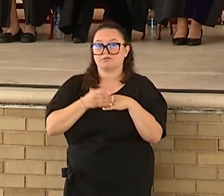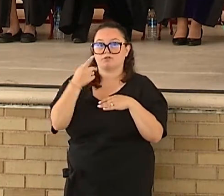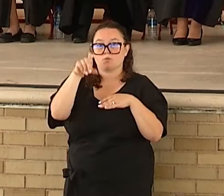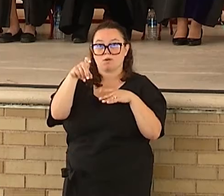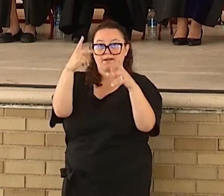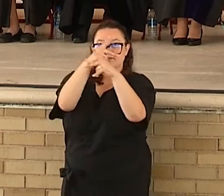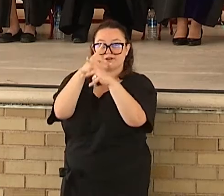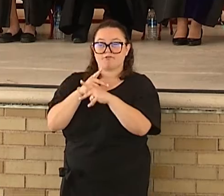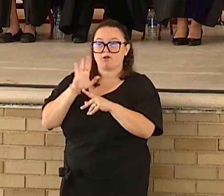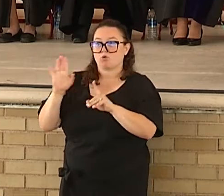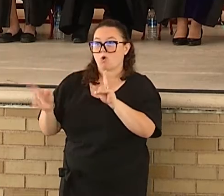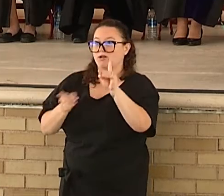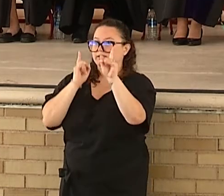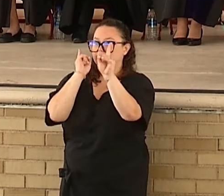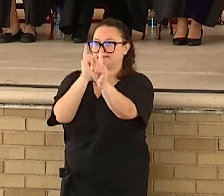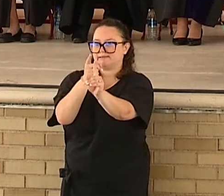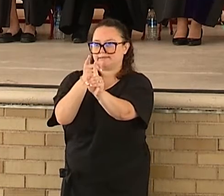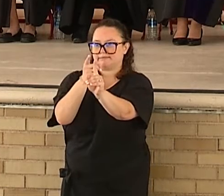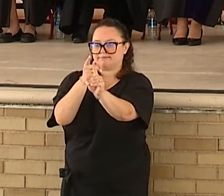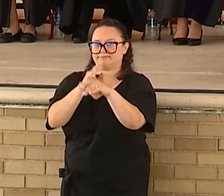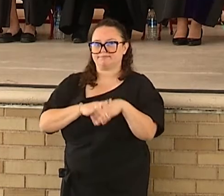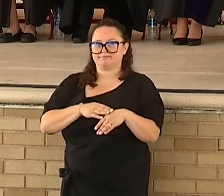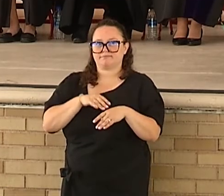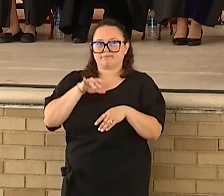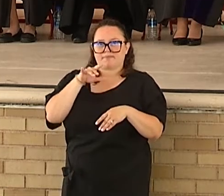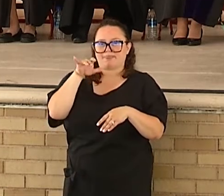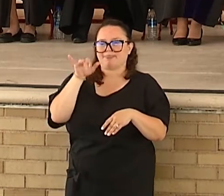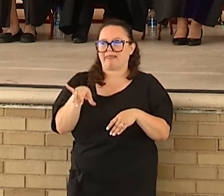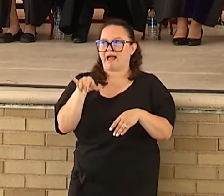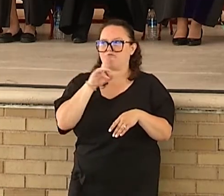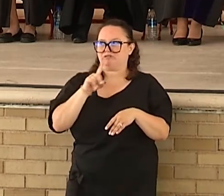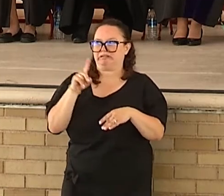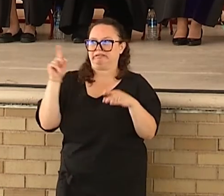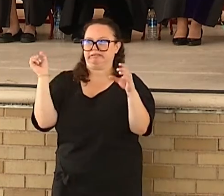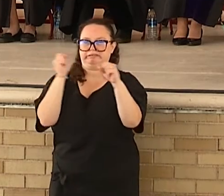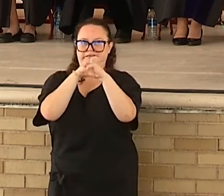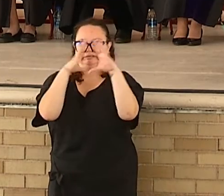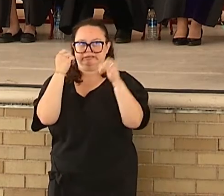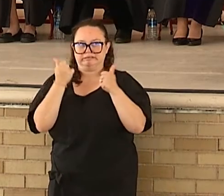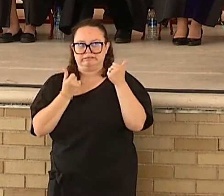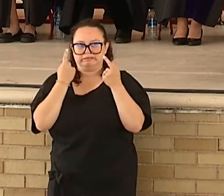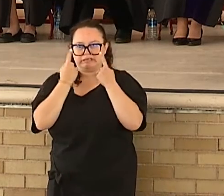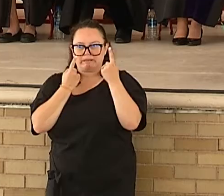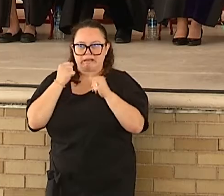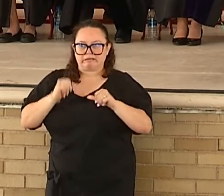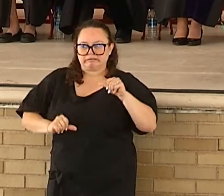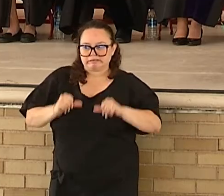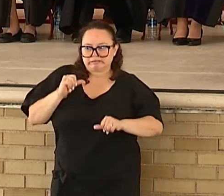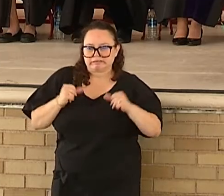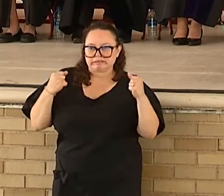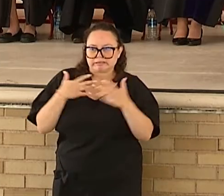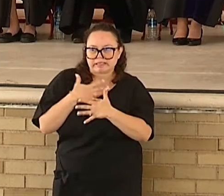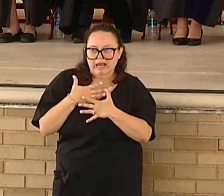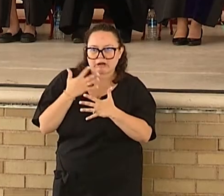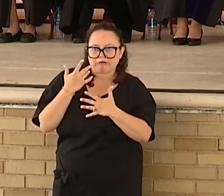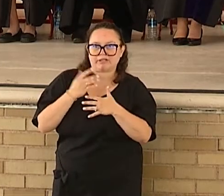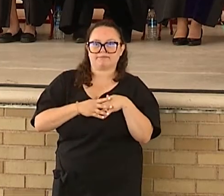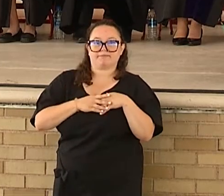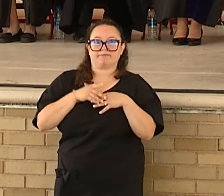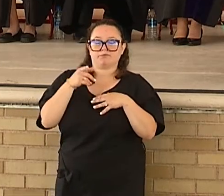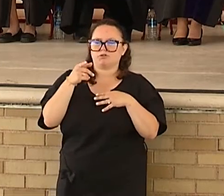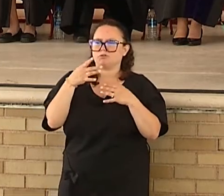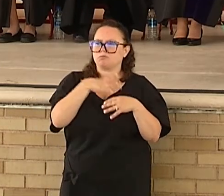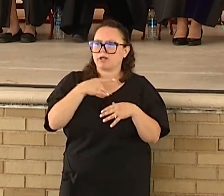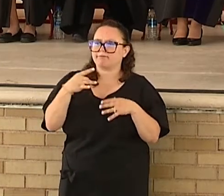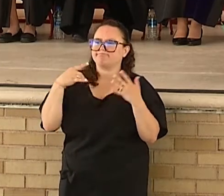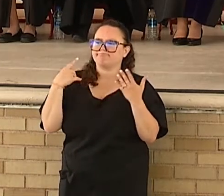destination, and it's actually something of a big and scary question. We like to talk about the dreams that you have, and